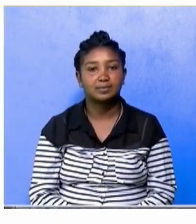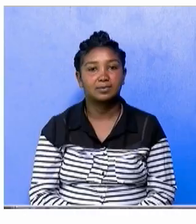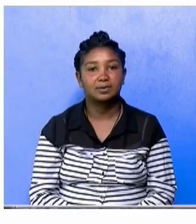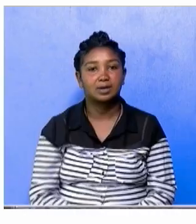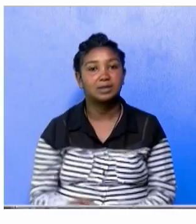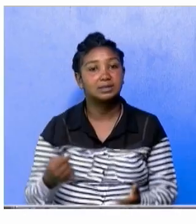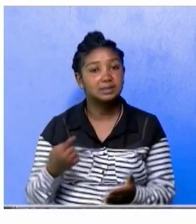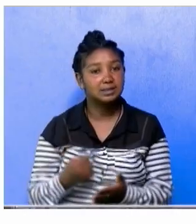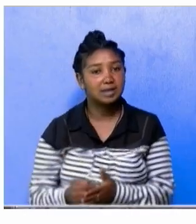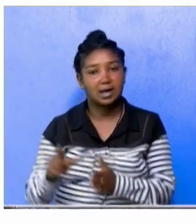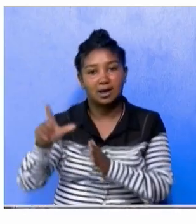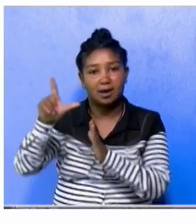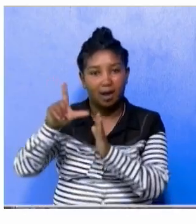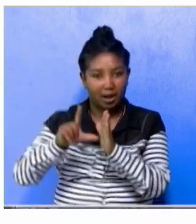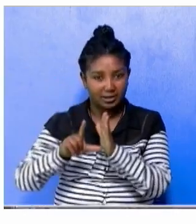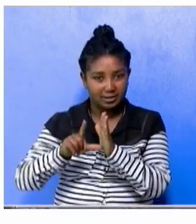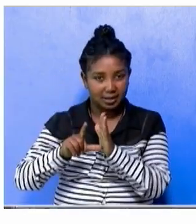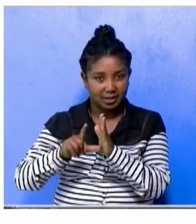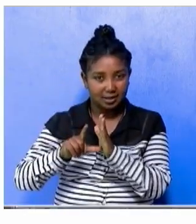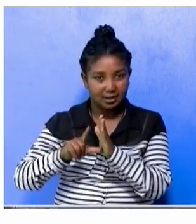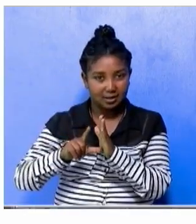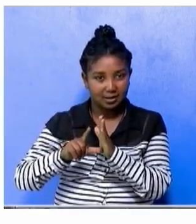This is lesson